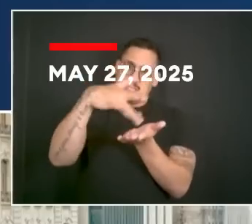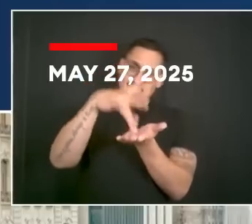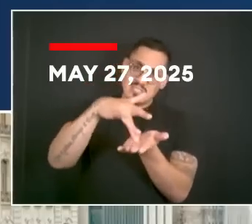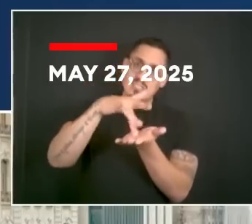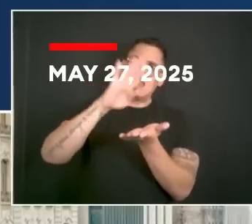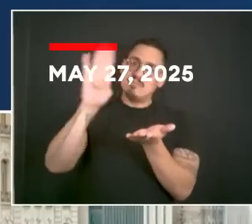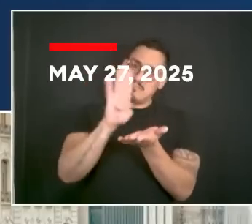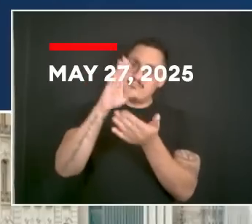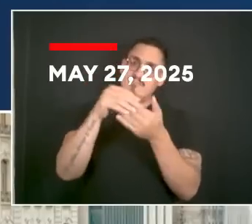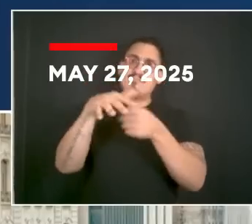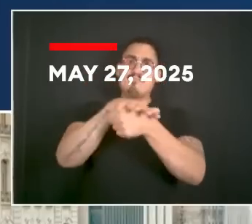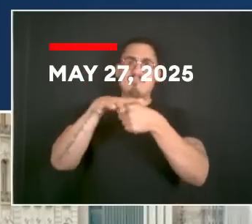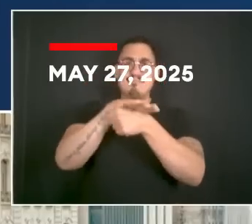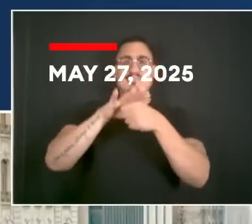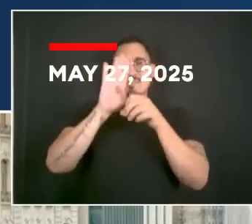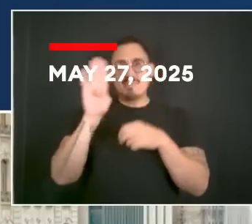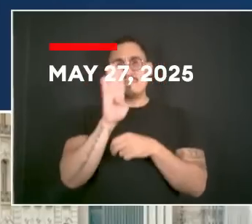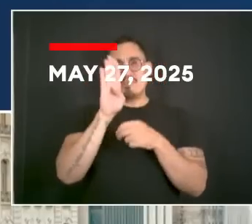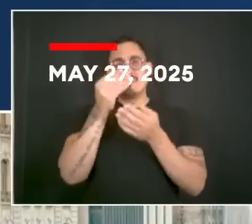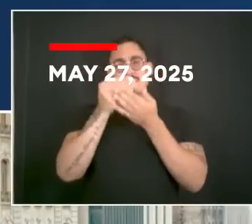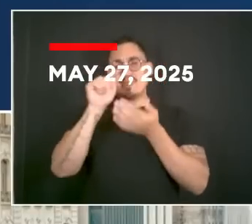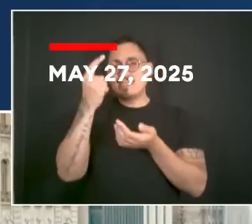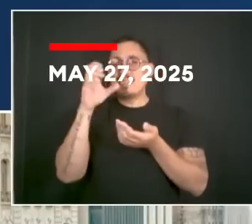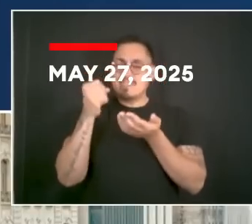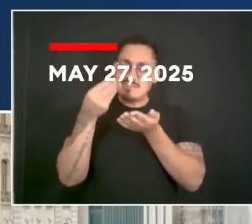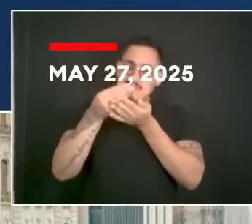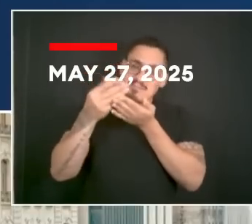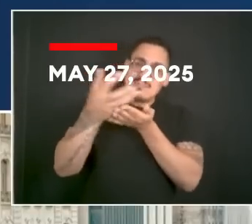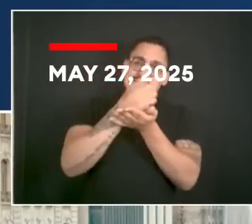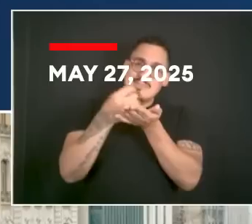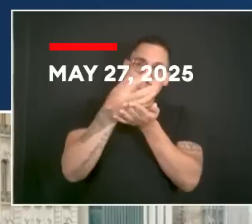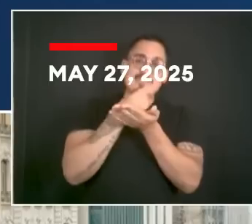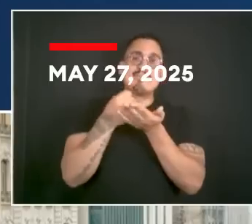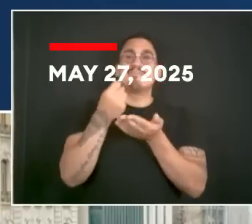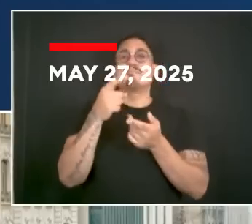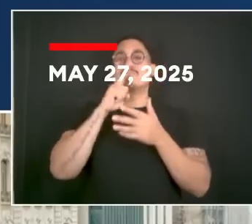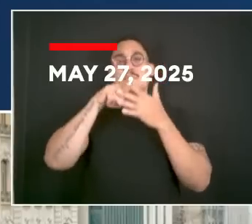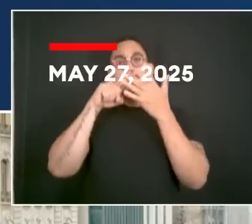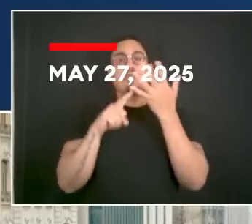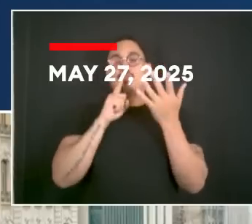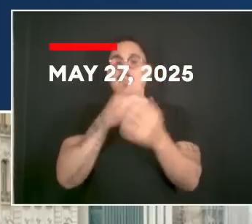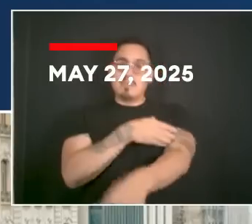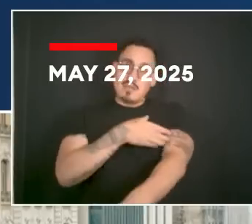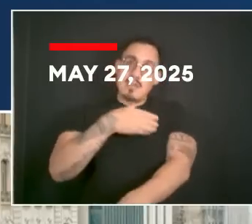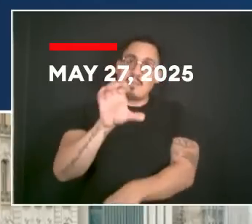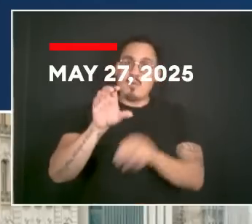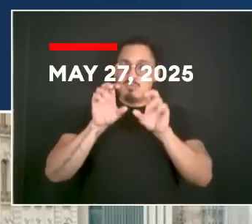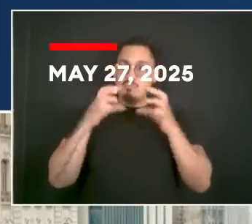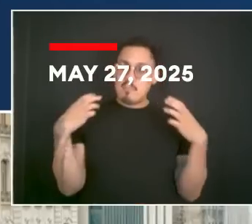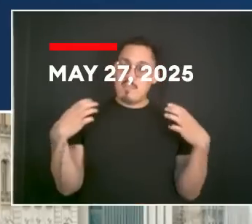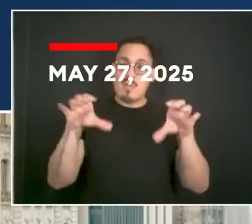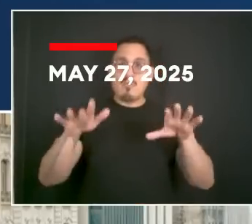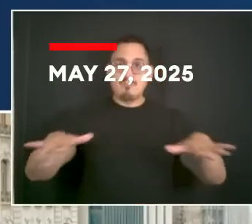dollars in taxes and revenues. It just really empowers our outer boroughs. And so